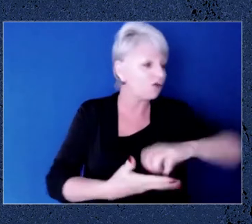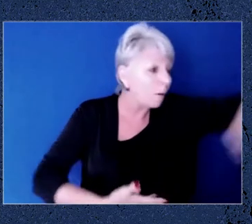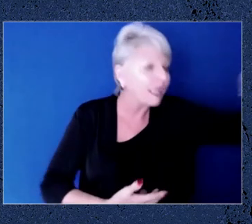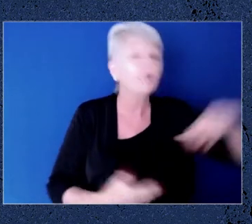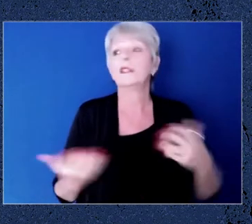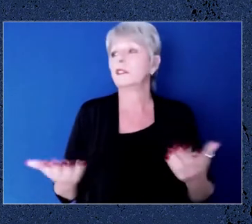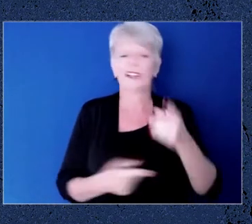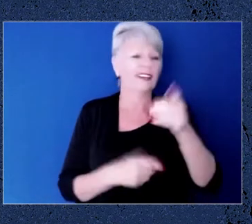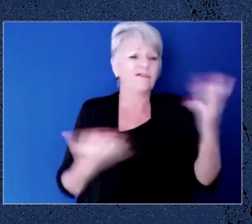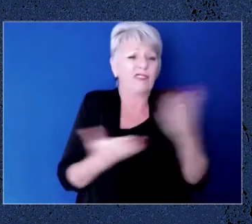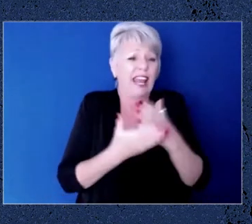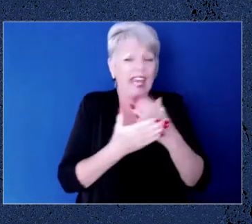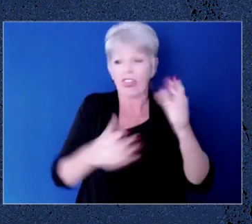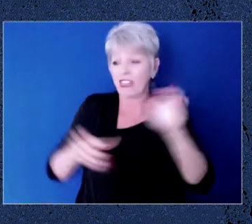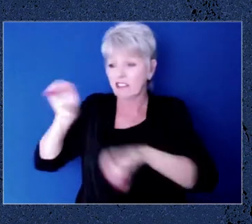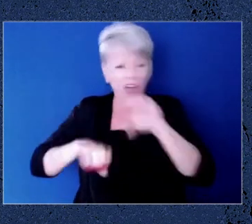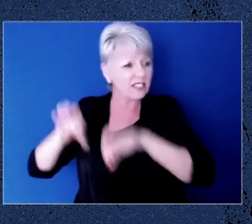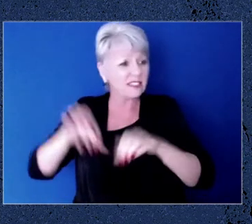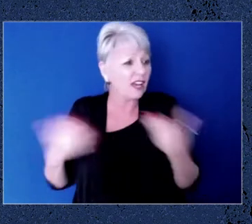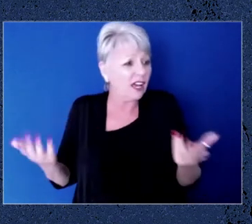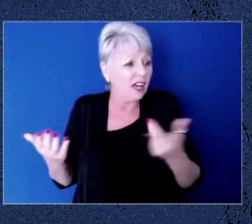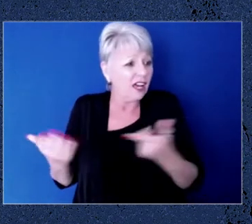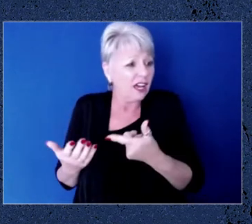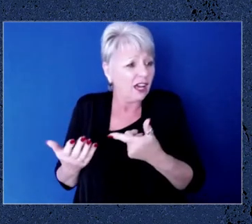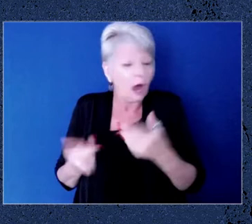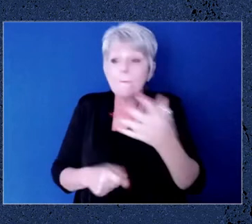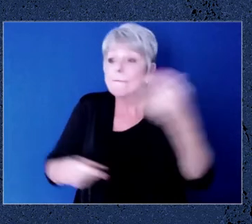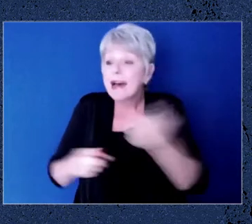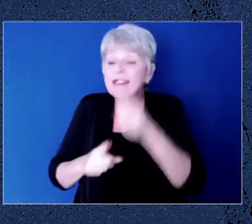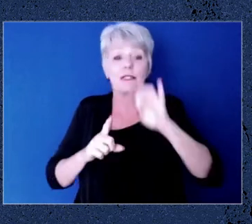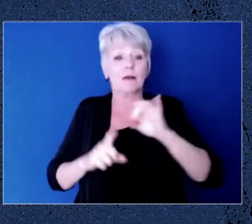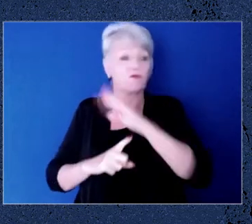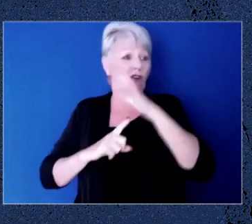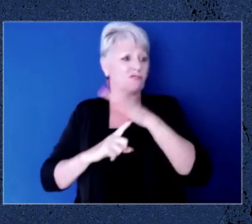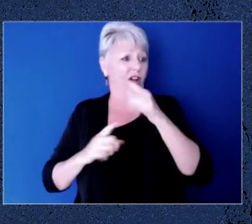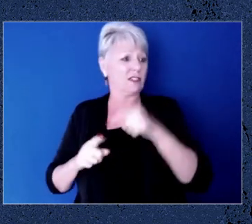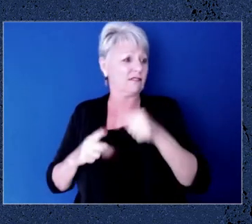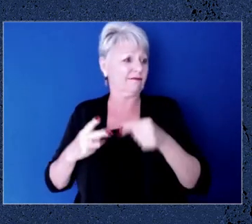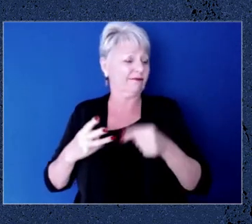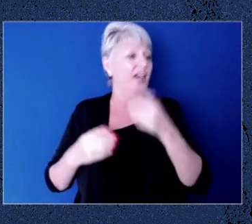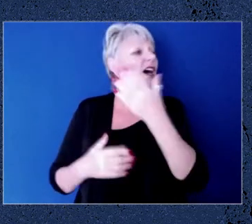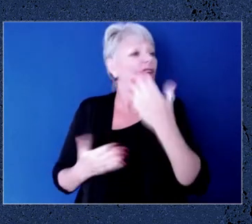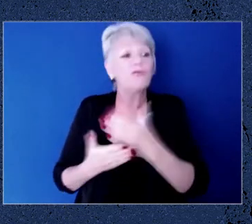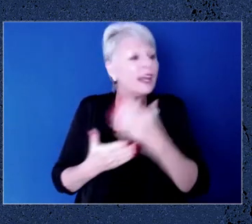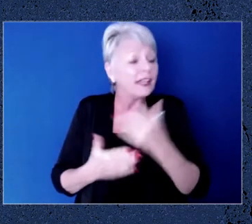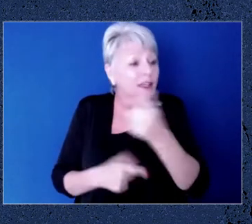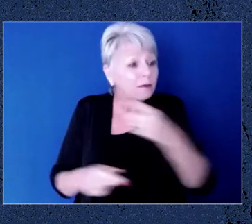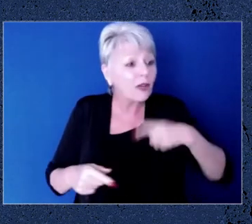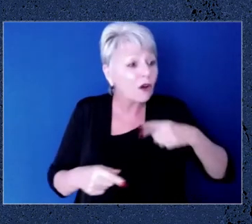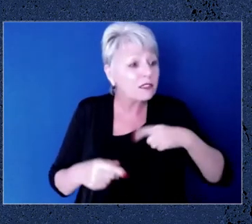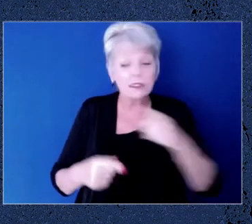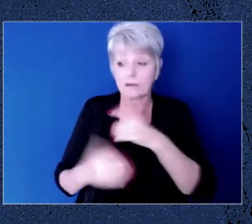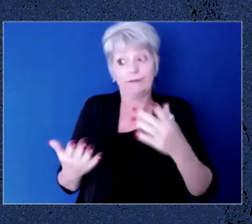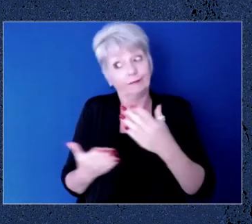inalienable bastion of science that must, you know, must be prioritised over everything else because it's a human discovery and da-da-da-da. But it's just basically been used to